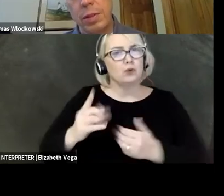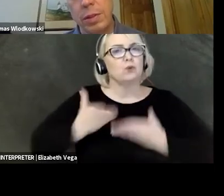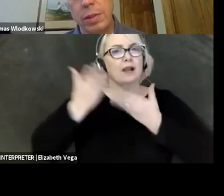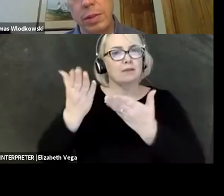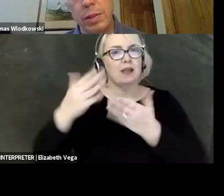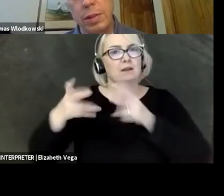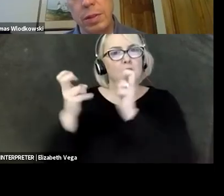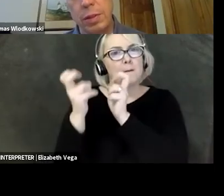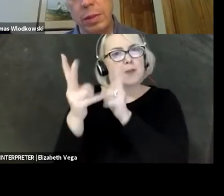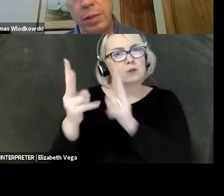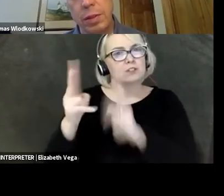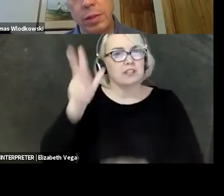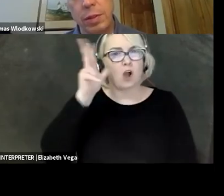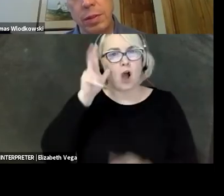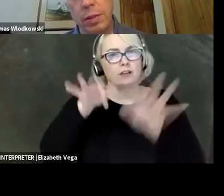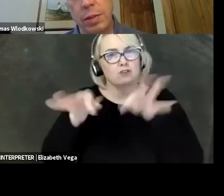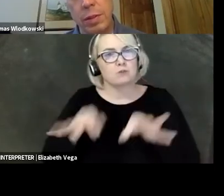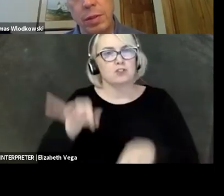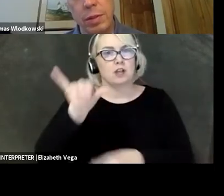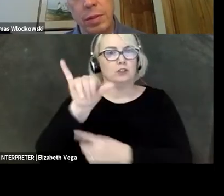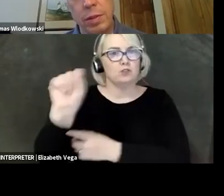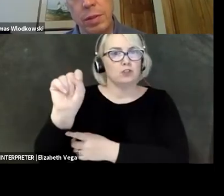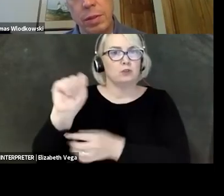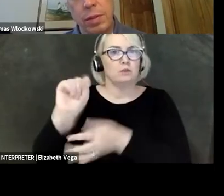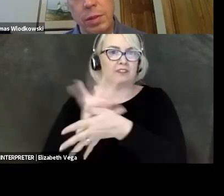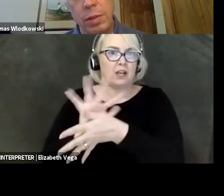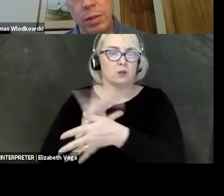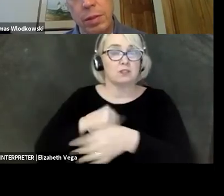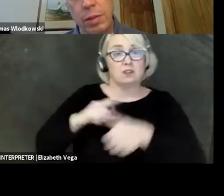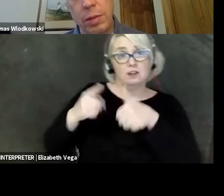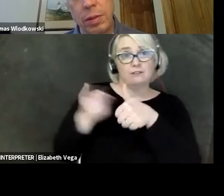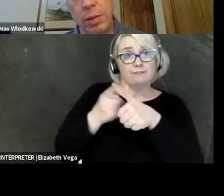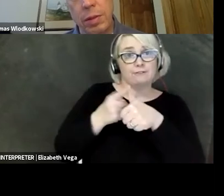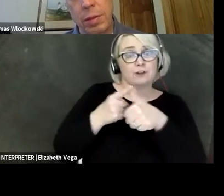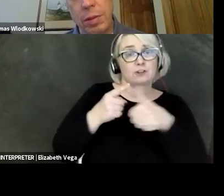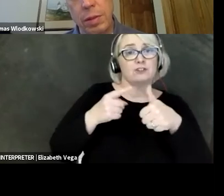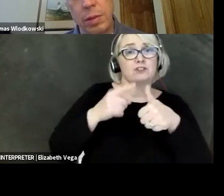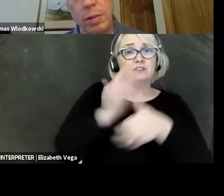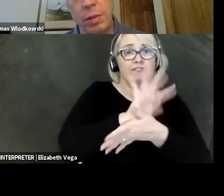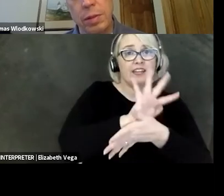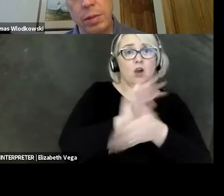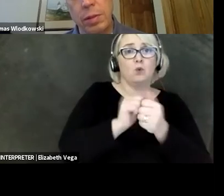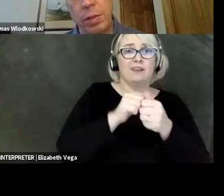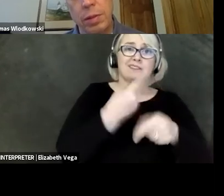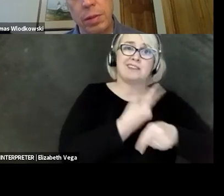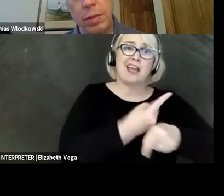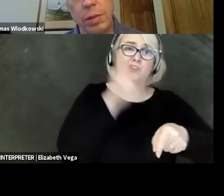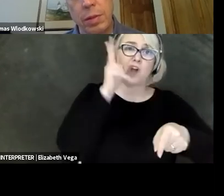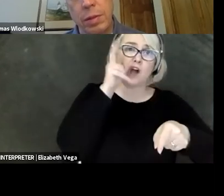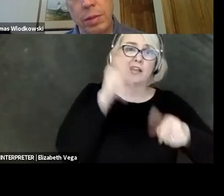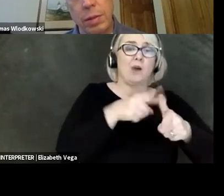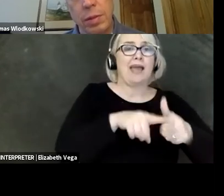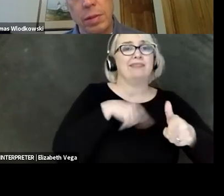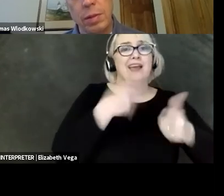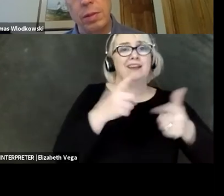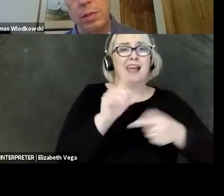and this is a YouTube question, so I don't know if anyone knows the answer. Do we post our first video with the standard audio and then have a link in that video that points people to a separate YouTube video